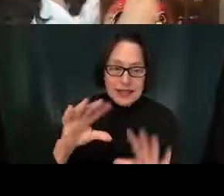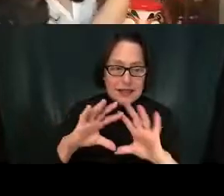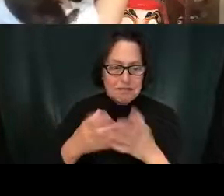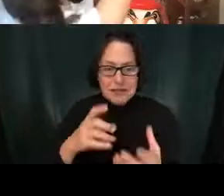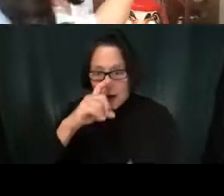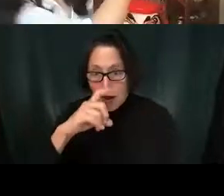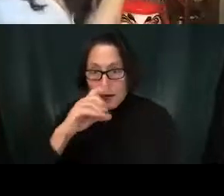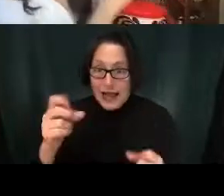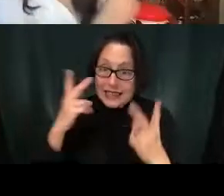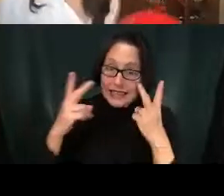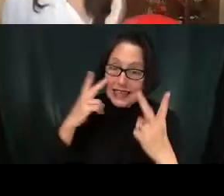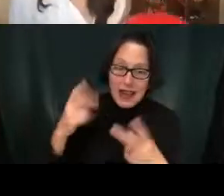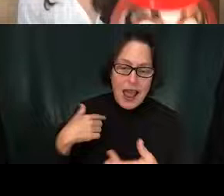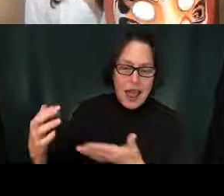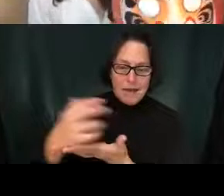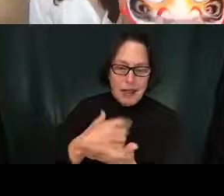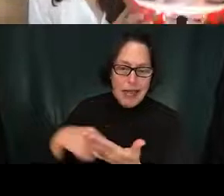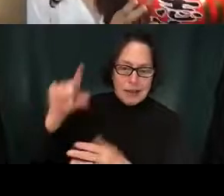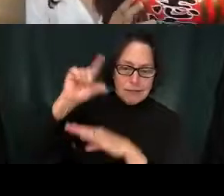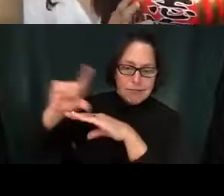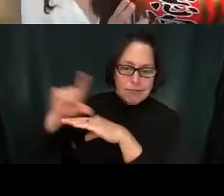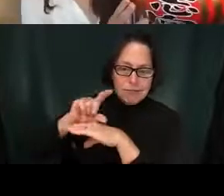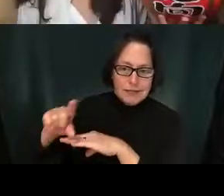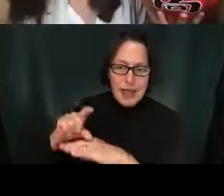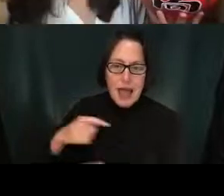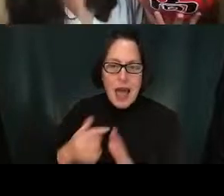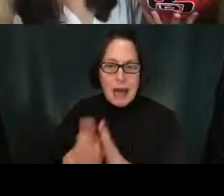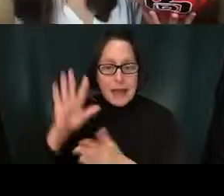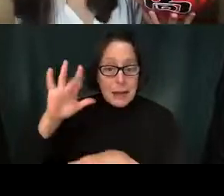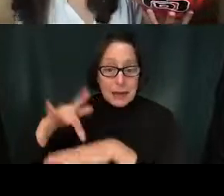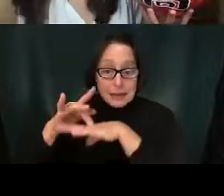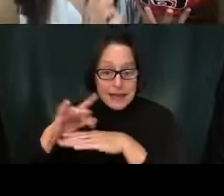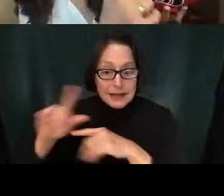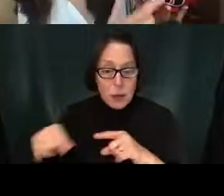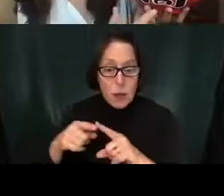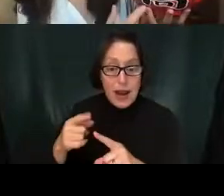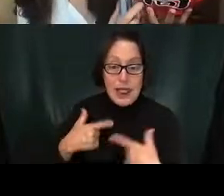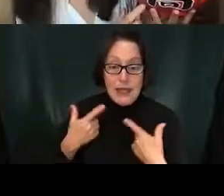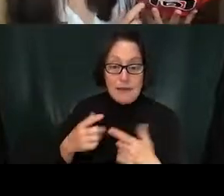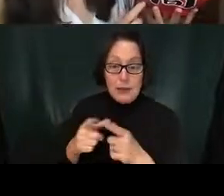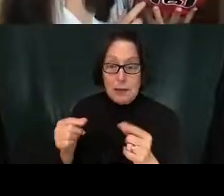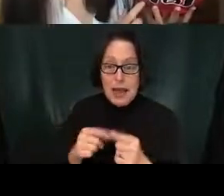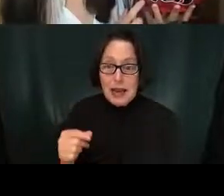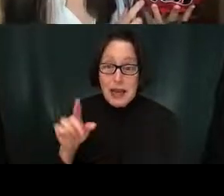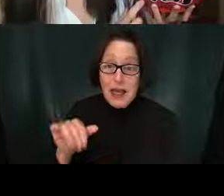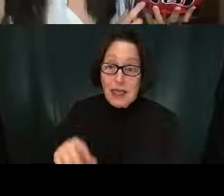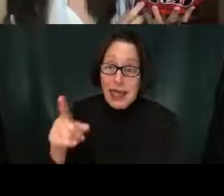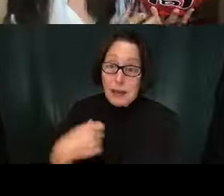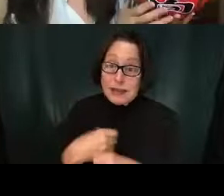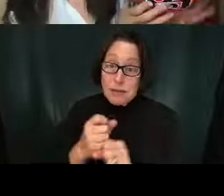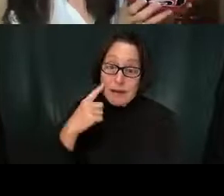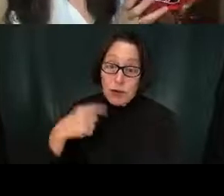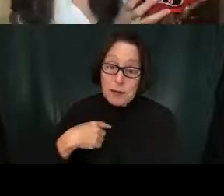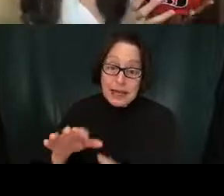see behind me, I have a large collection of them here. I became obsessed with them when I lived in Japan, and I had this one actually made for me